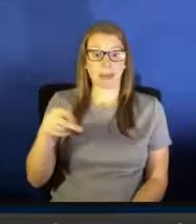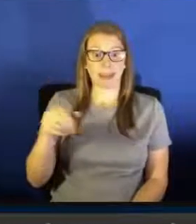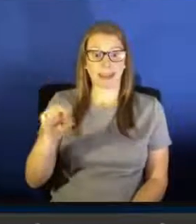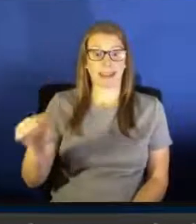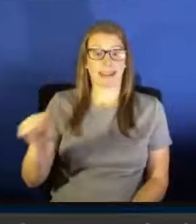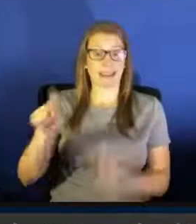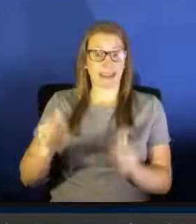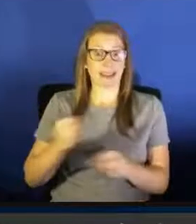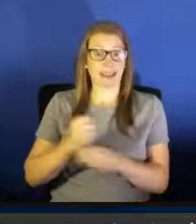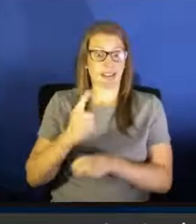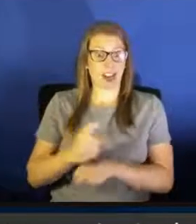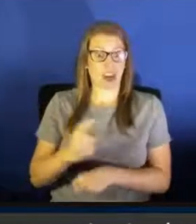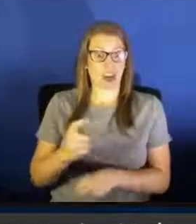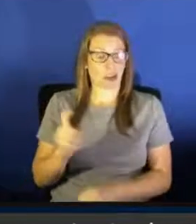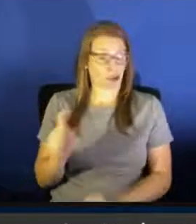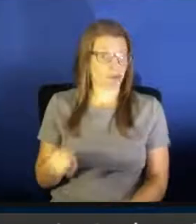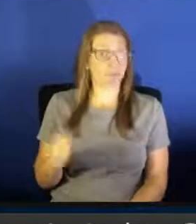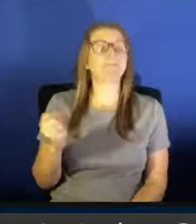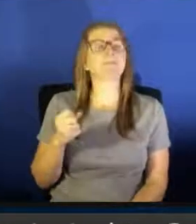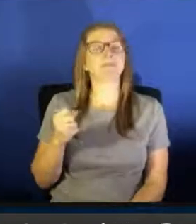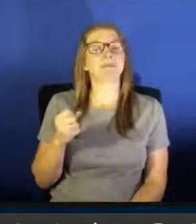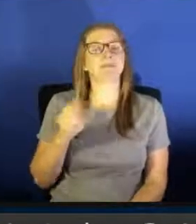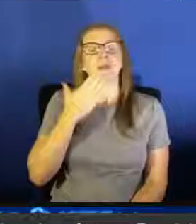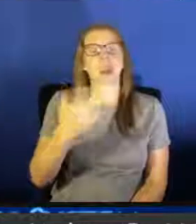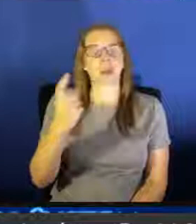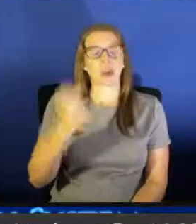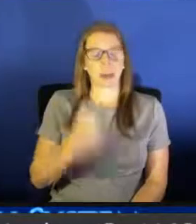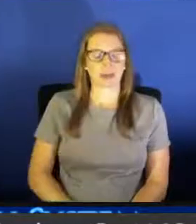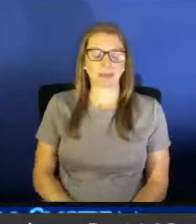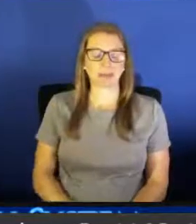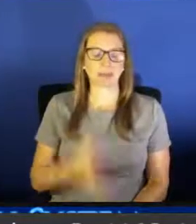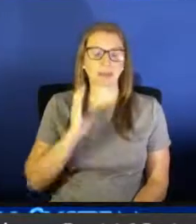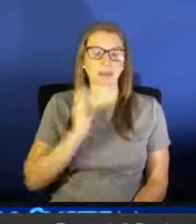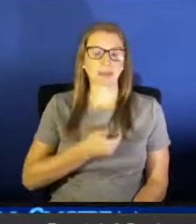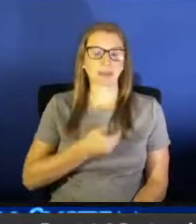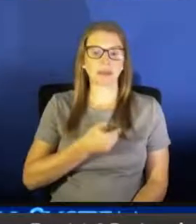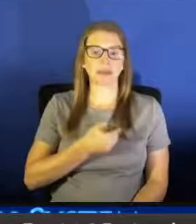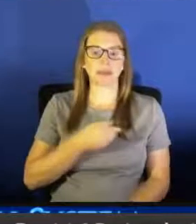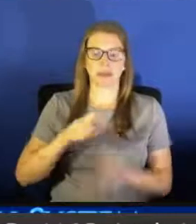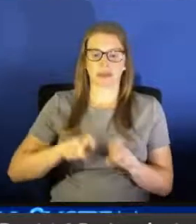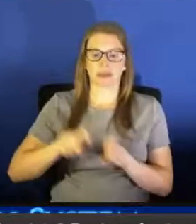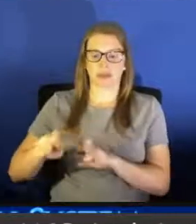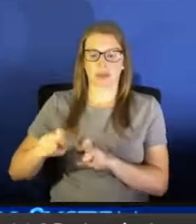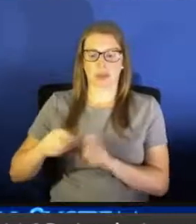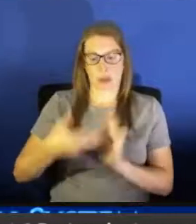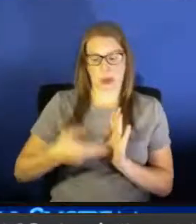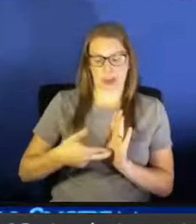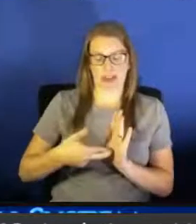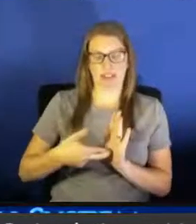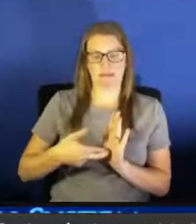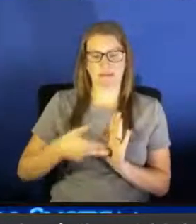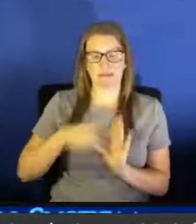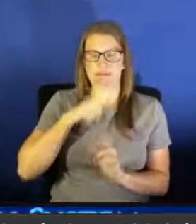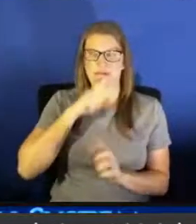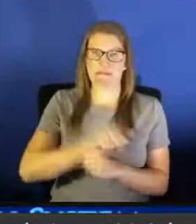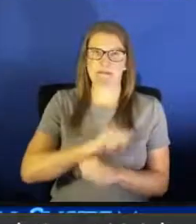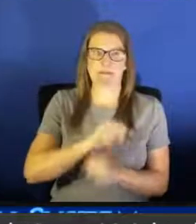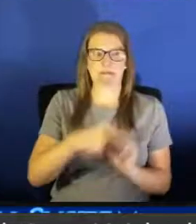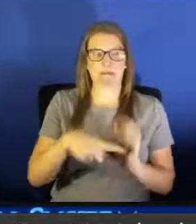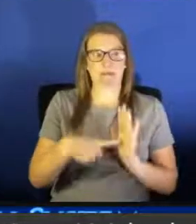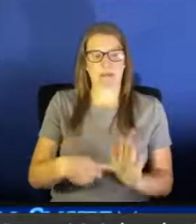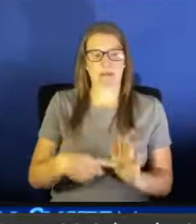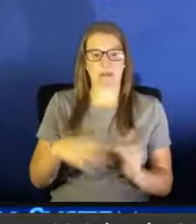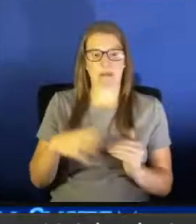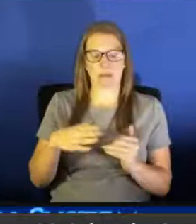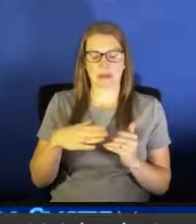good question. I think, in general, our screening protocols or guidelines really indicate that past the age of